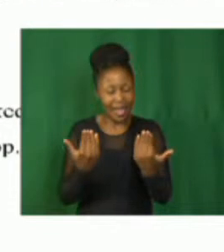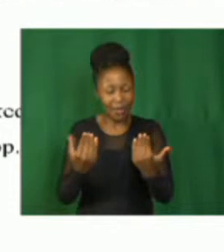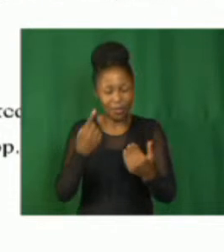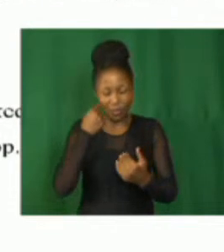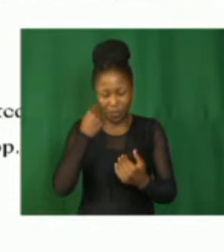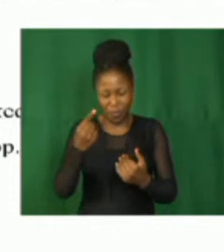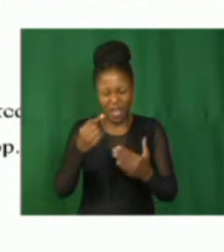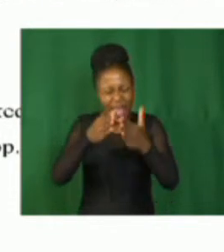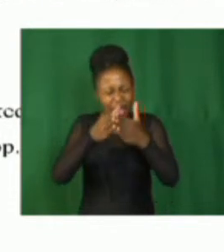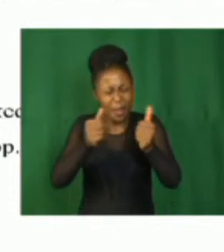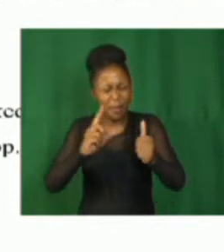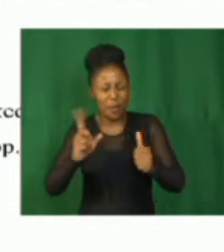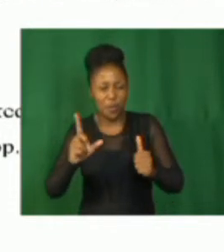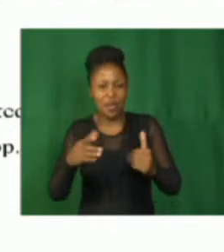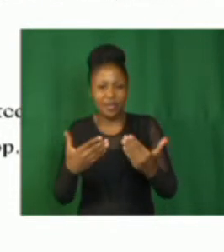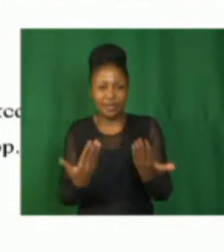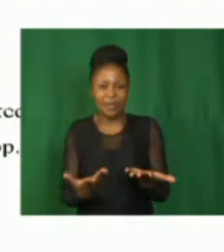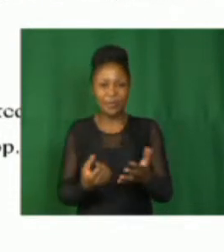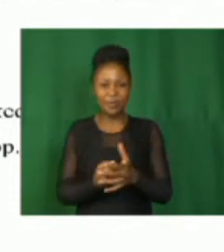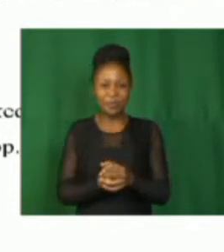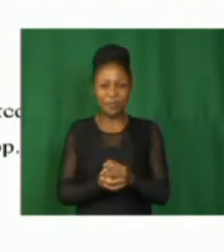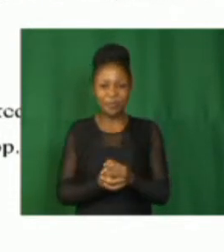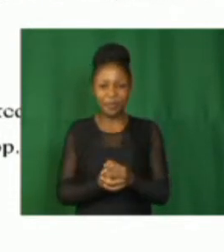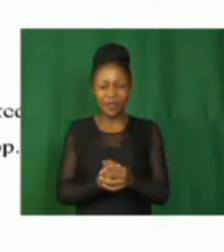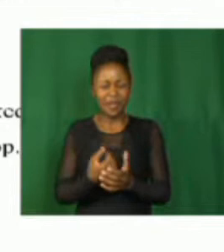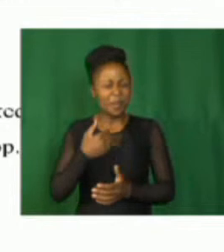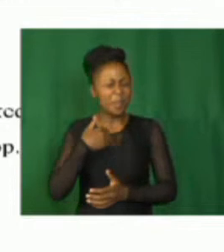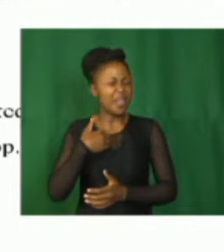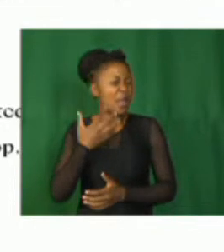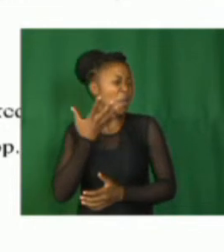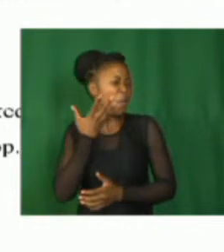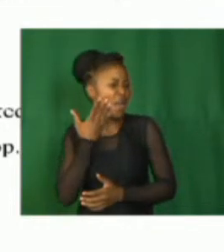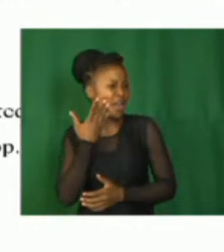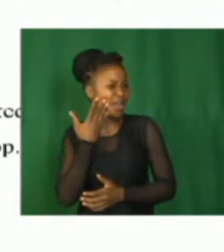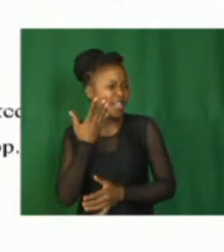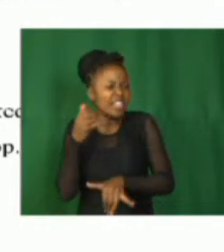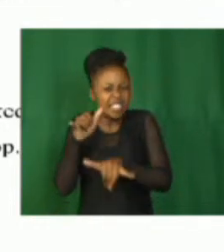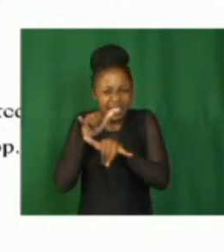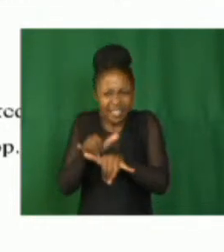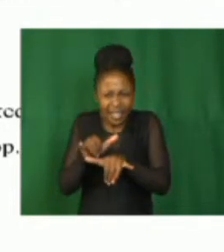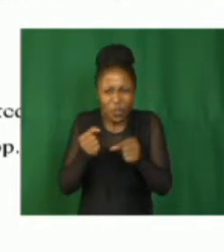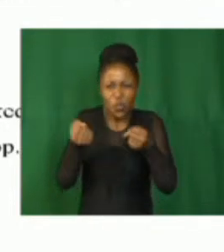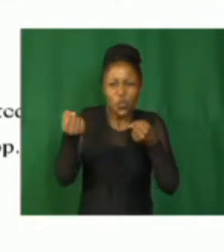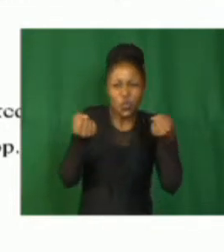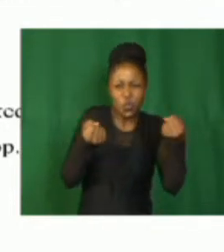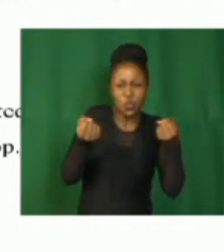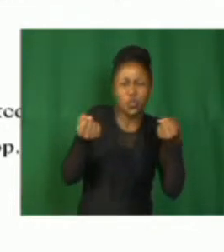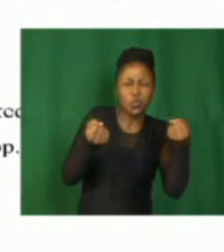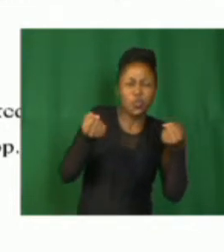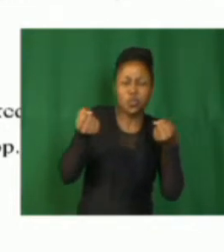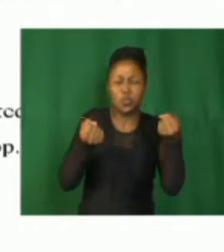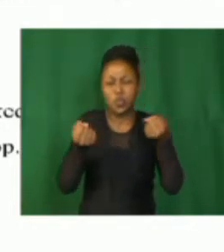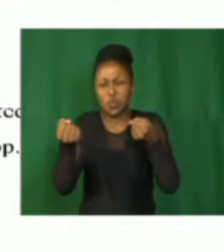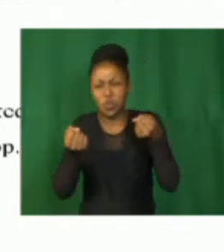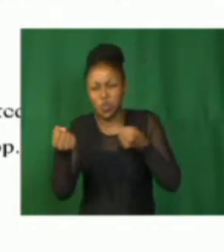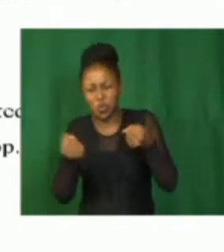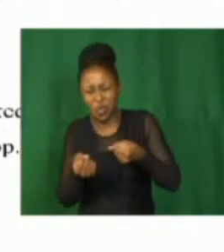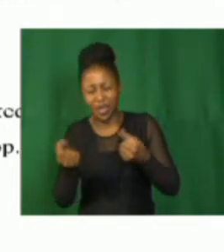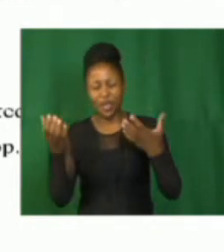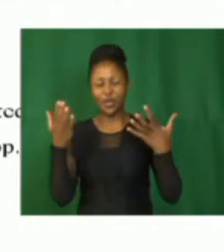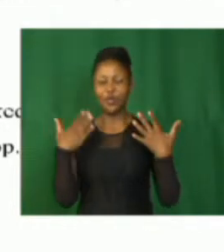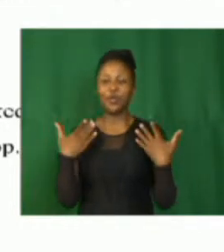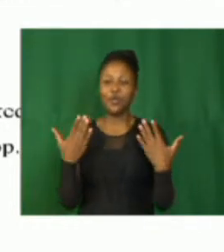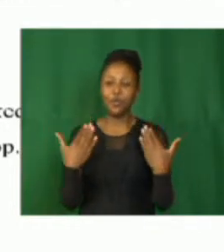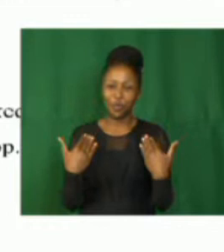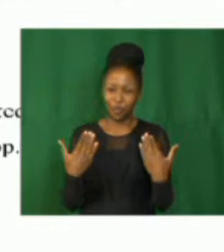This made me relax. I told myself that the man was kind and was going to the same place we were heading. I